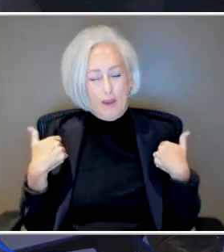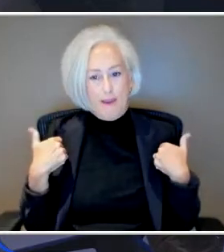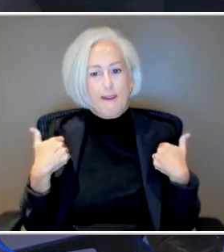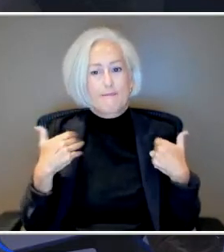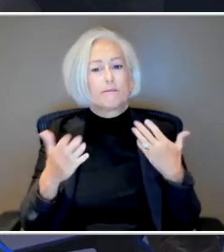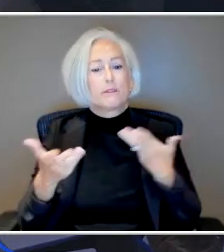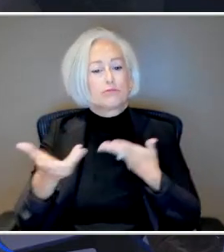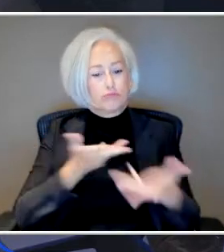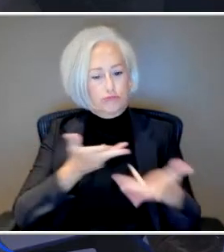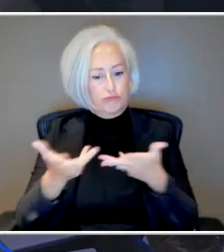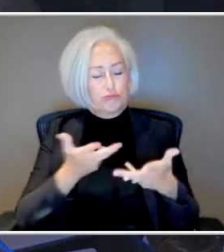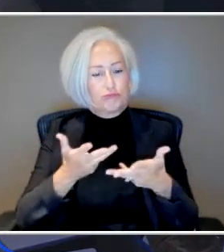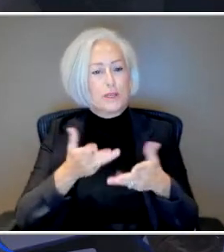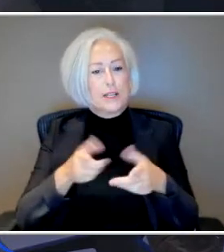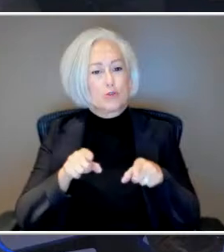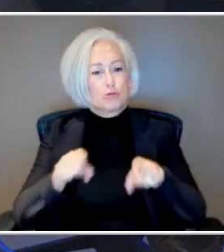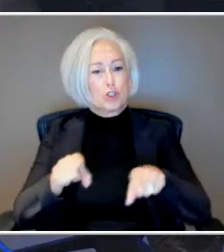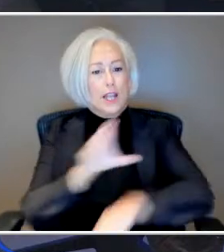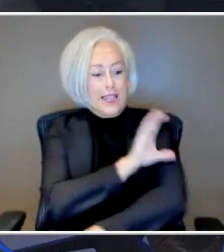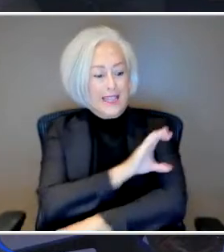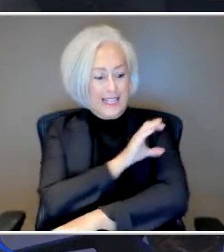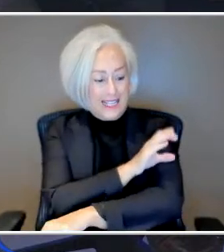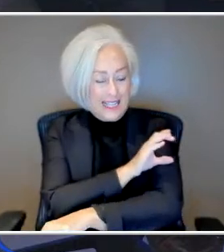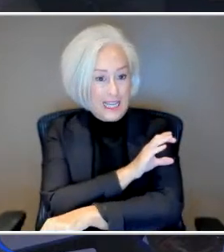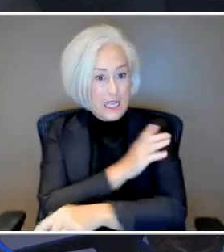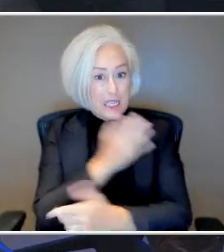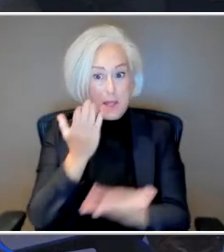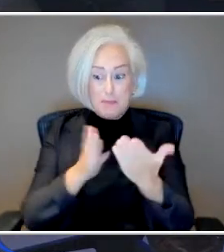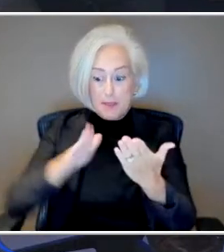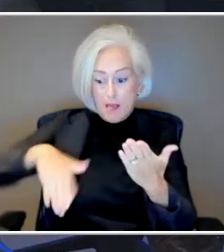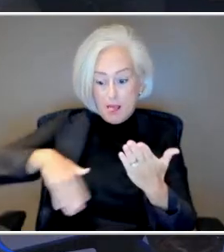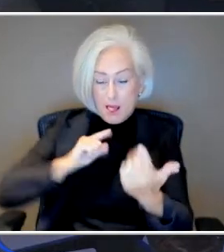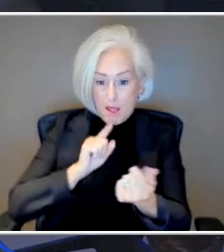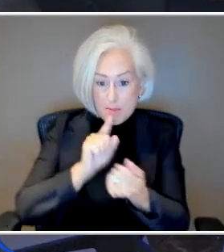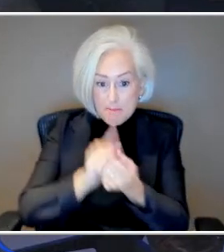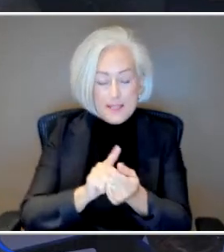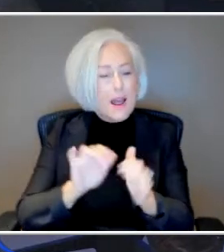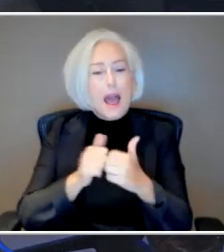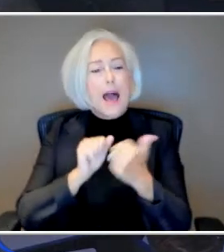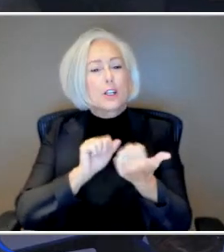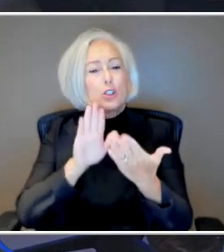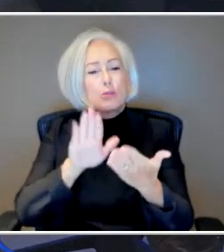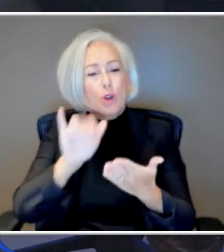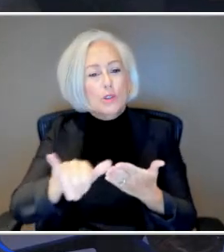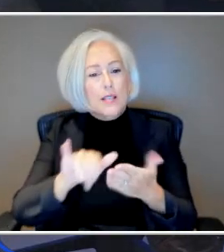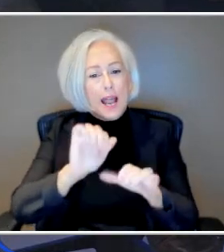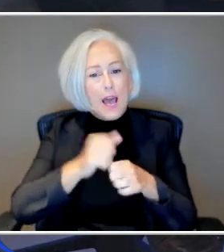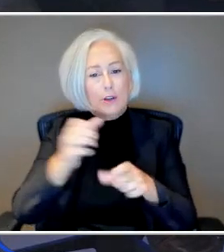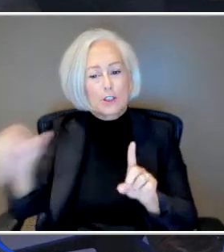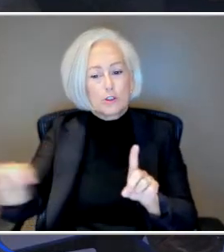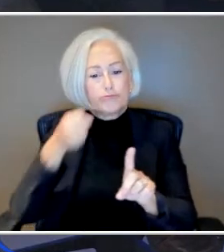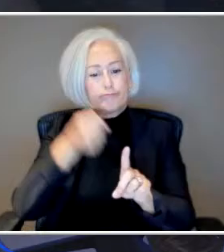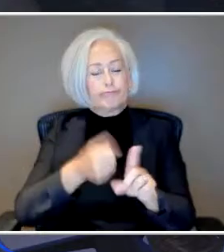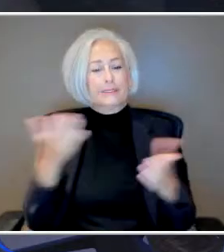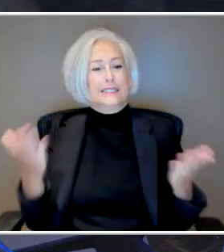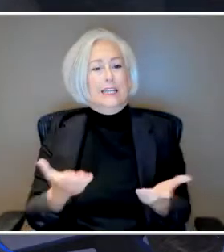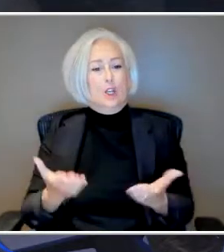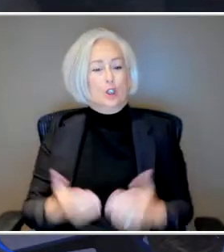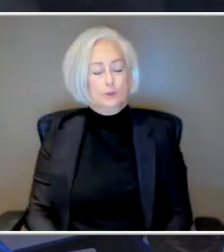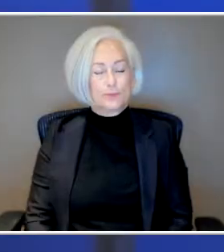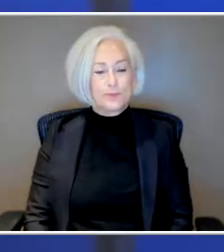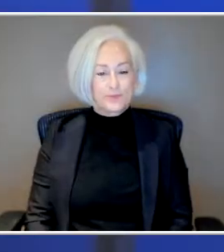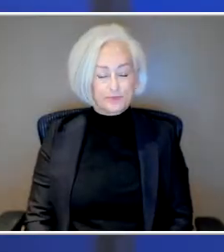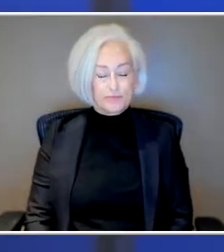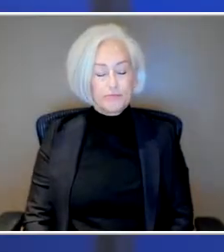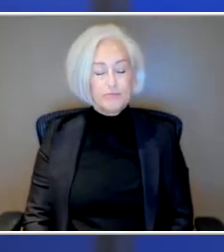clinic setting. Maybe you haven't met them before. So how did you approach this? How did you get her here? What was that conversation like? Well,